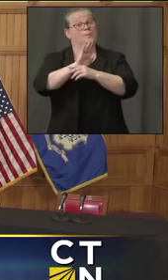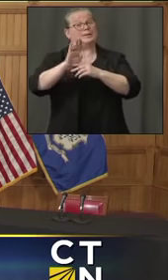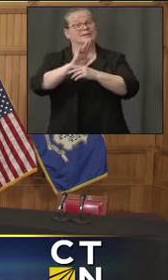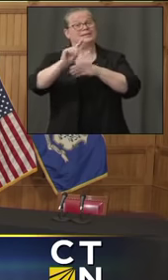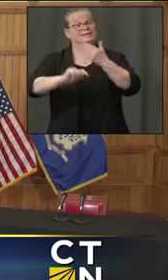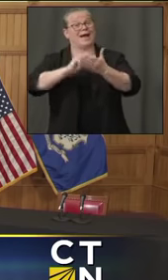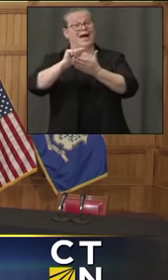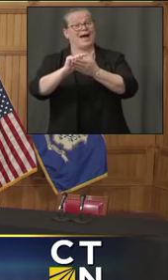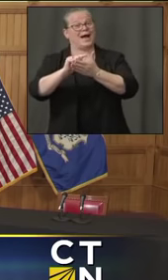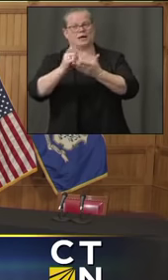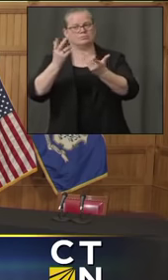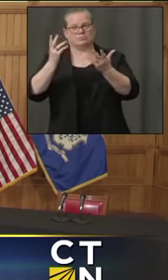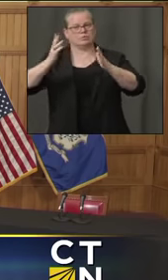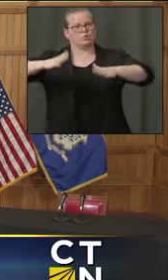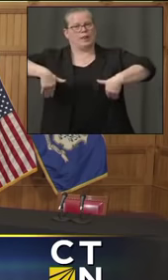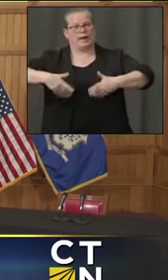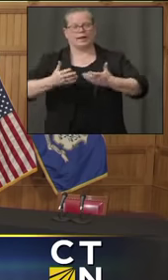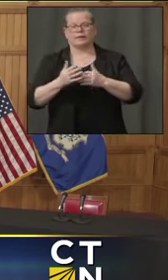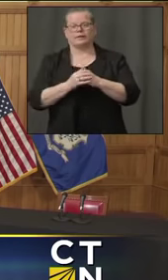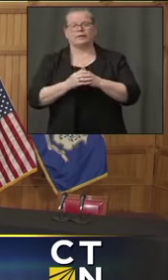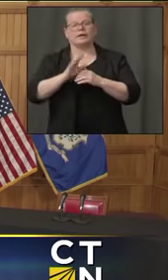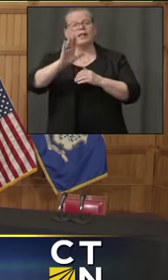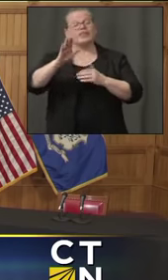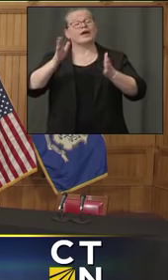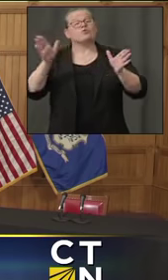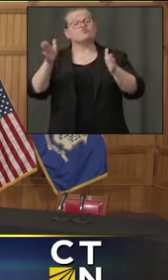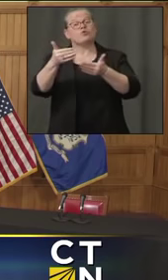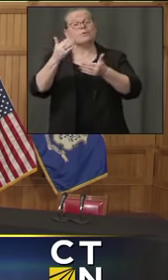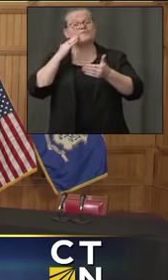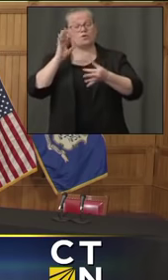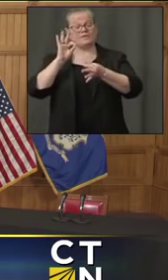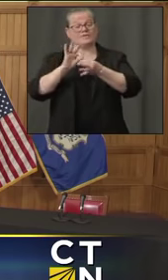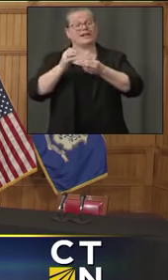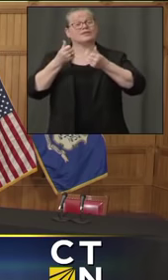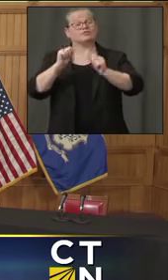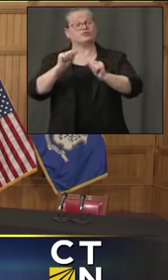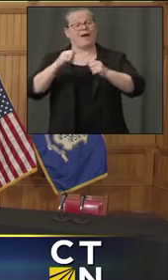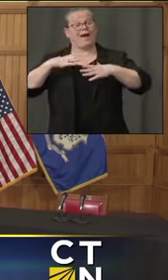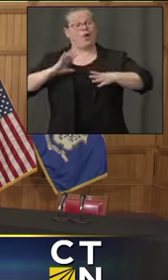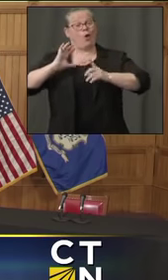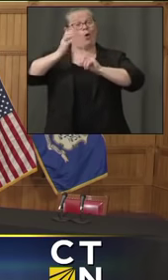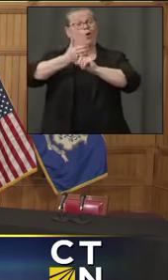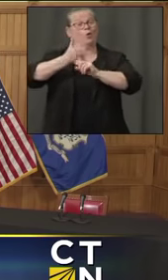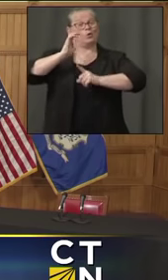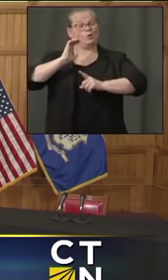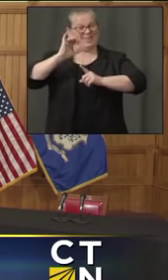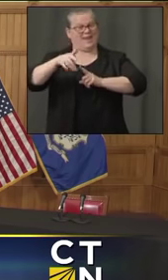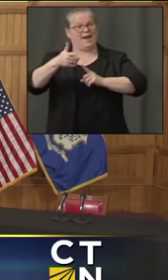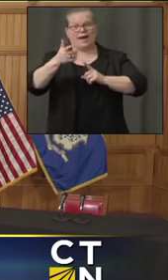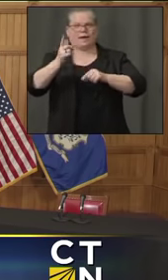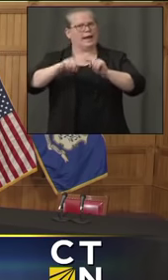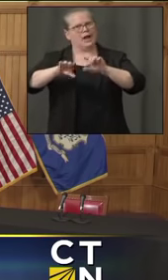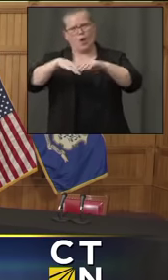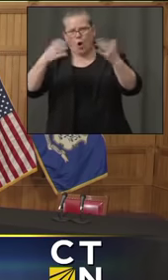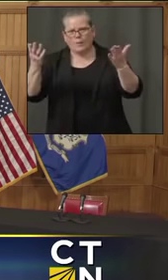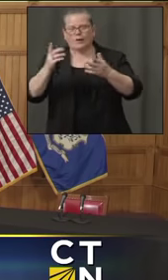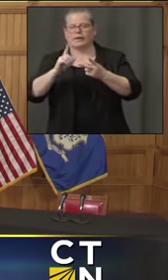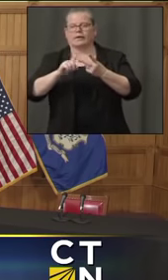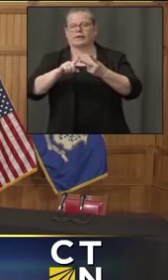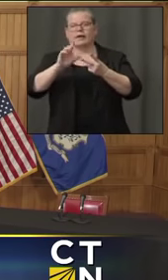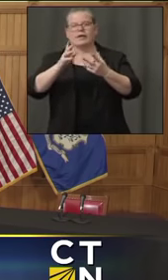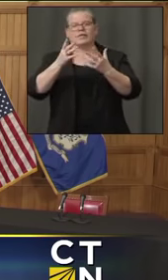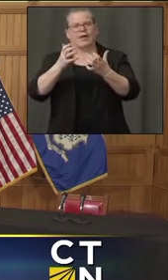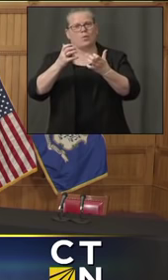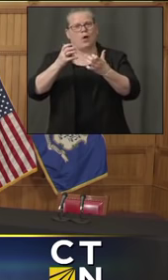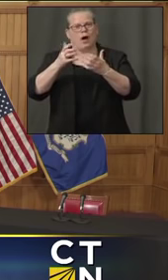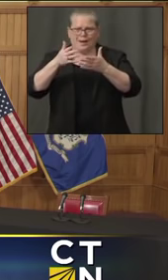have just one person come in at a time by appointment, would disinfect between appointments. So I was just wondering what the rationale is